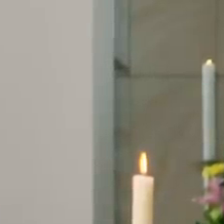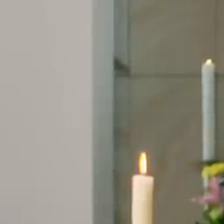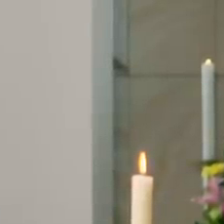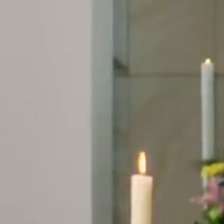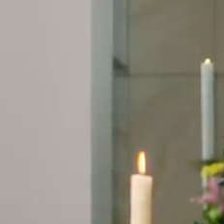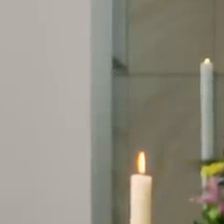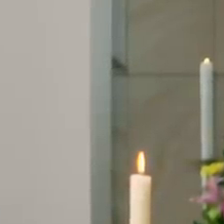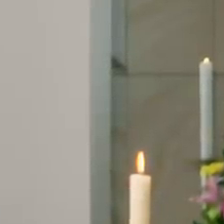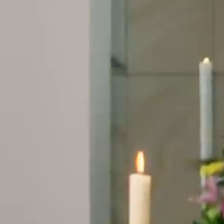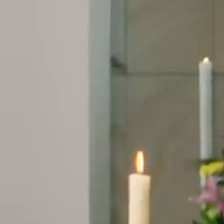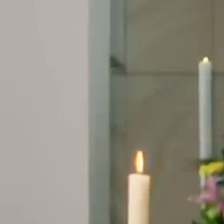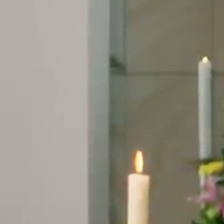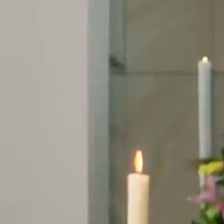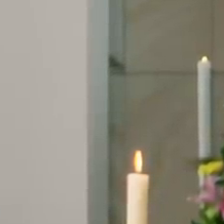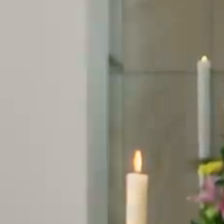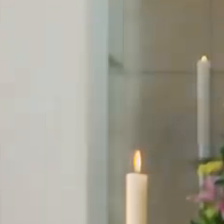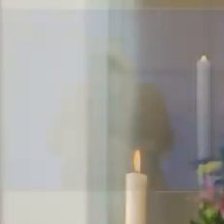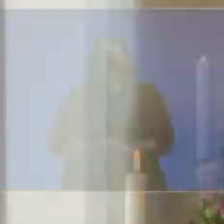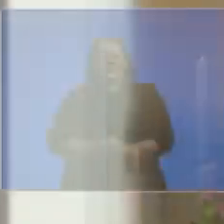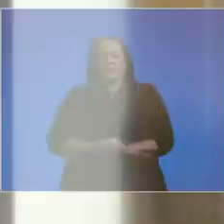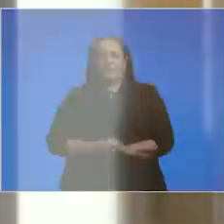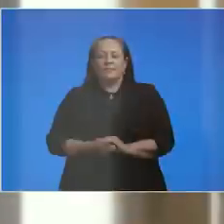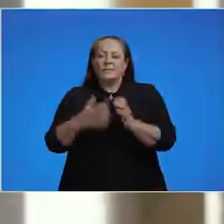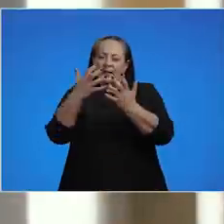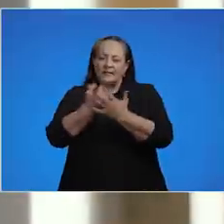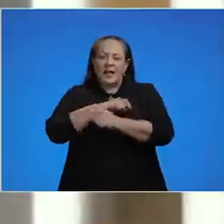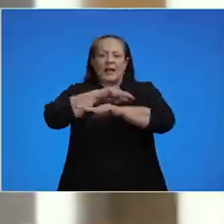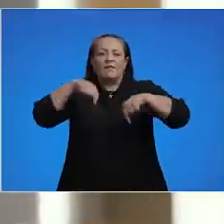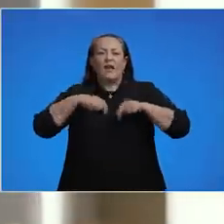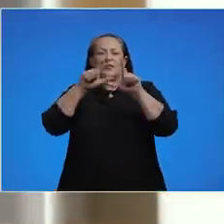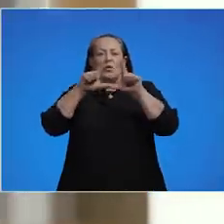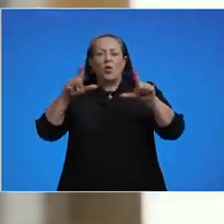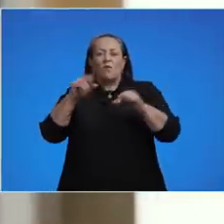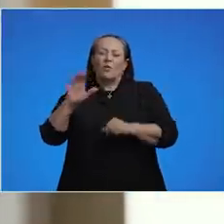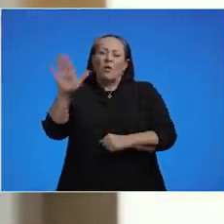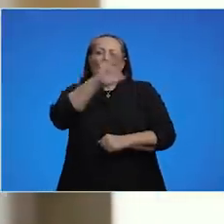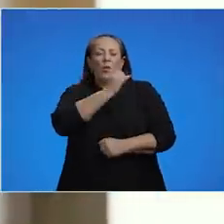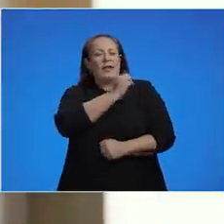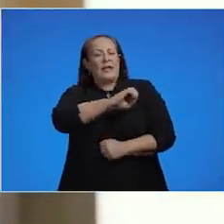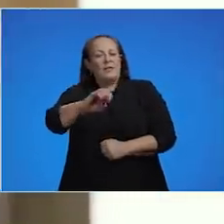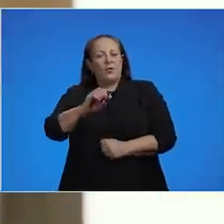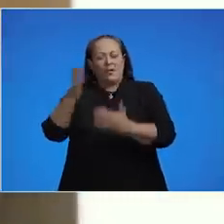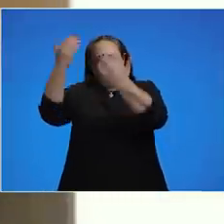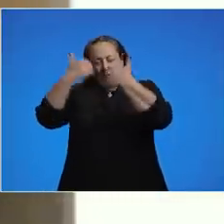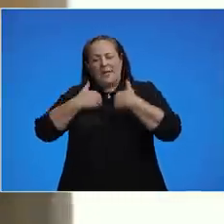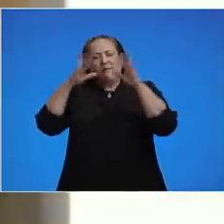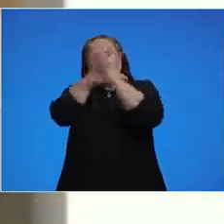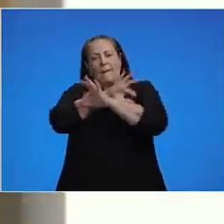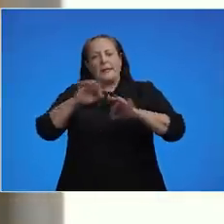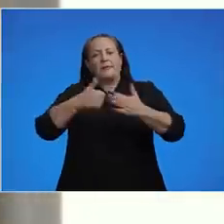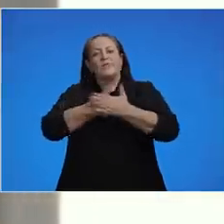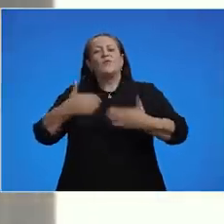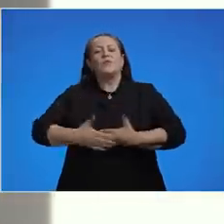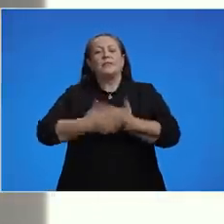into temptation, but deliver us from it. Deliver us, Lord, we pray, from every evil. Graciously grant peace in